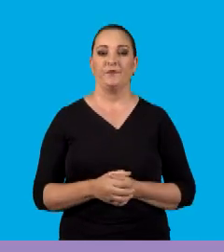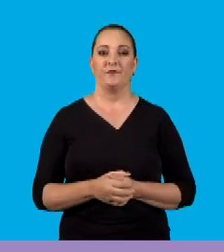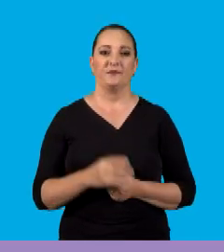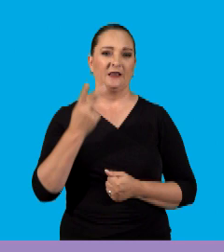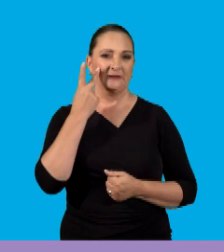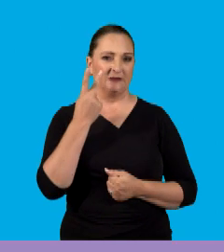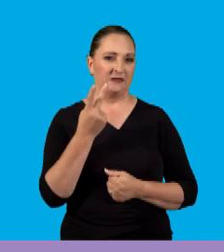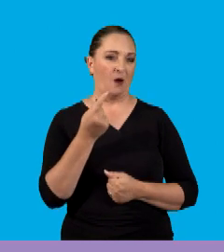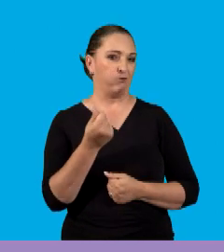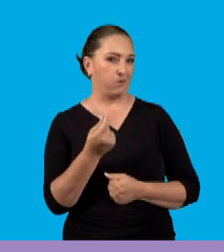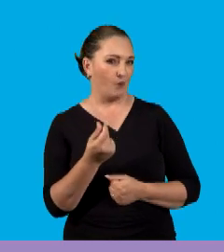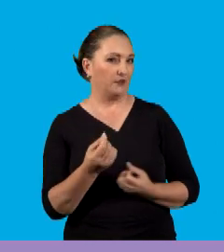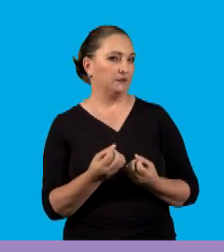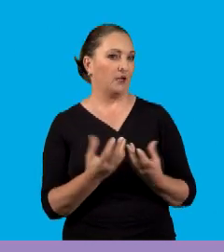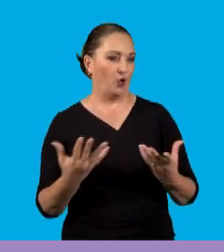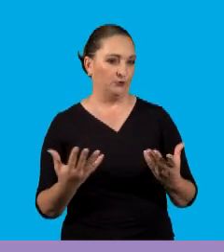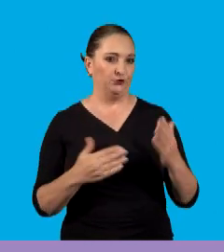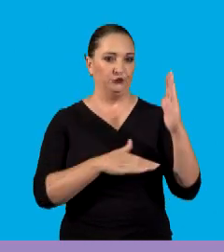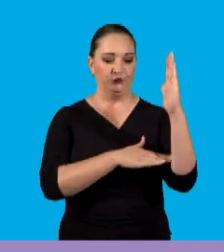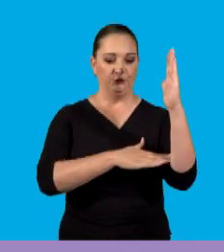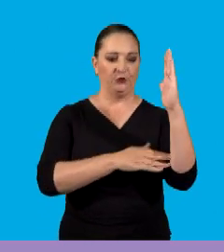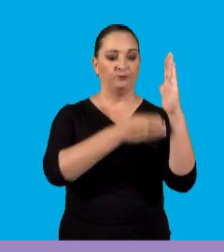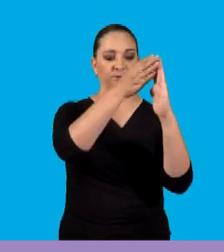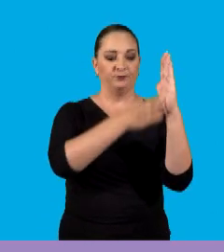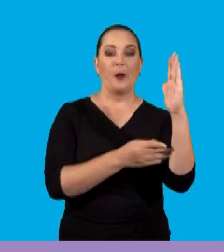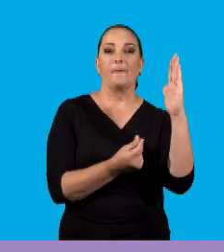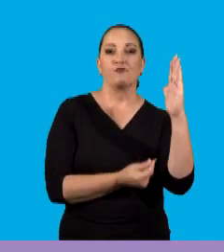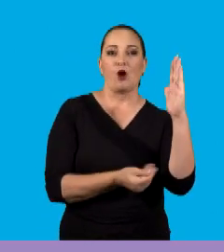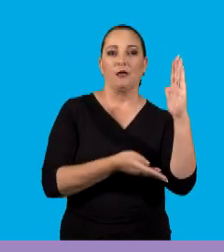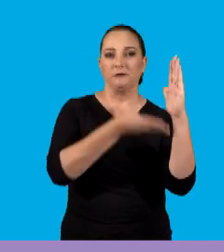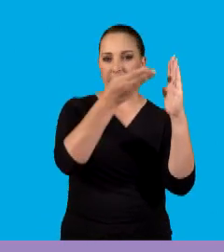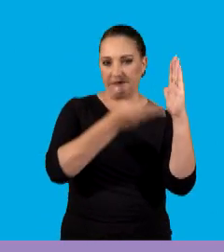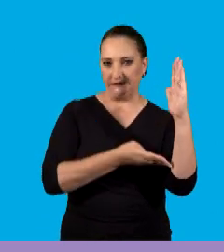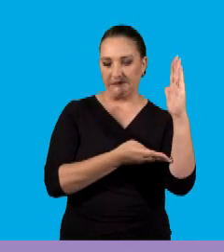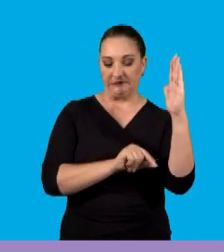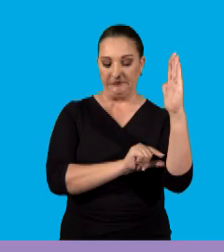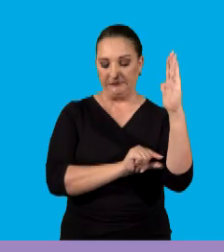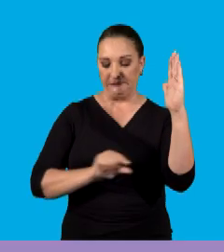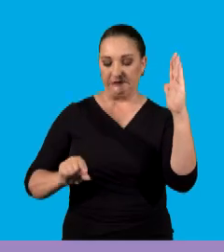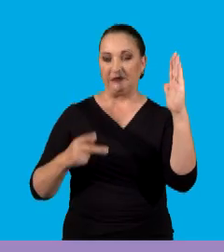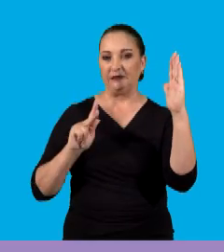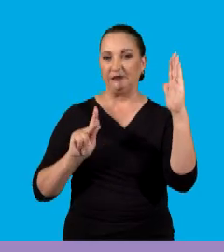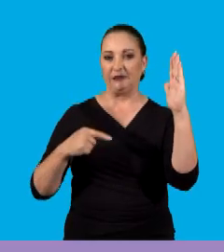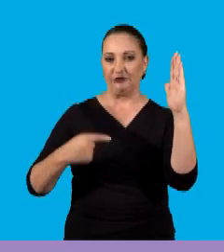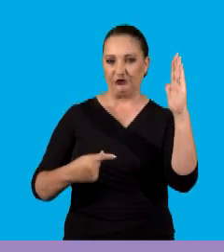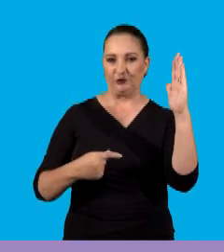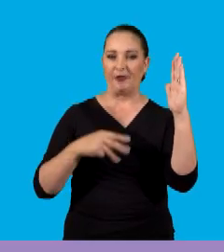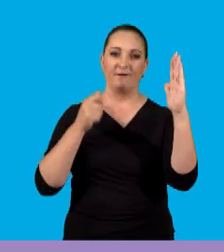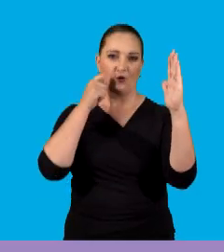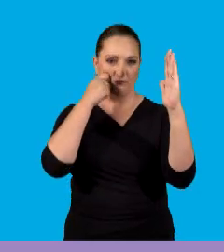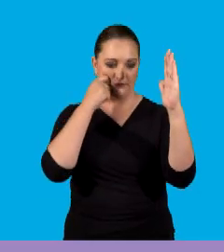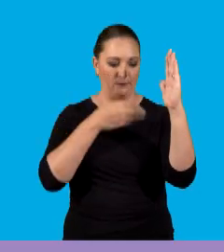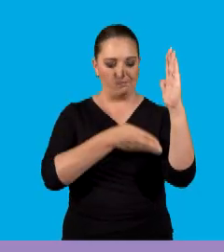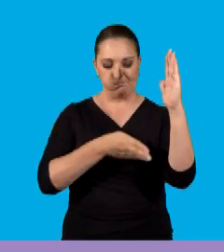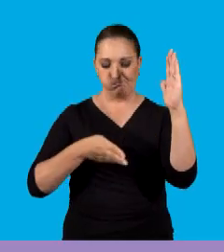per kg. Price is represented vertically, and the meat of kg, or the kg of meat, is